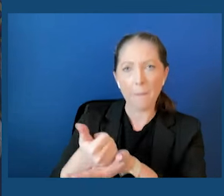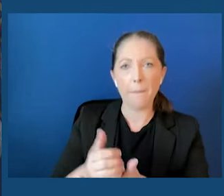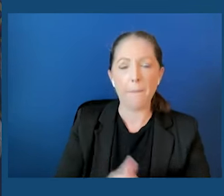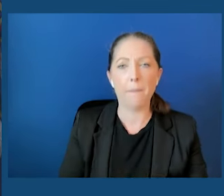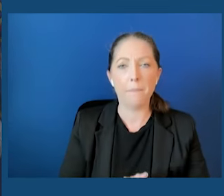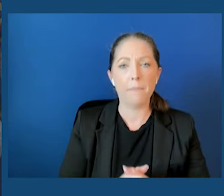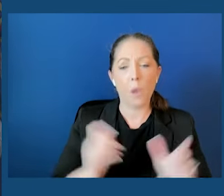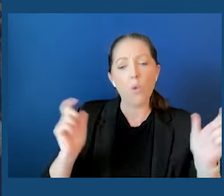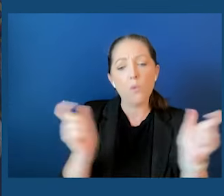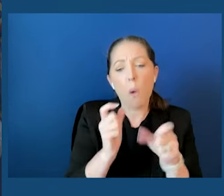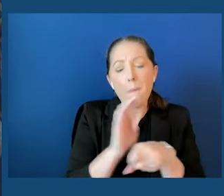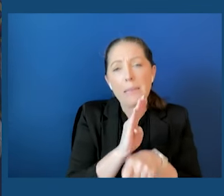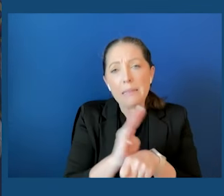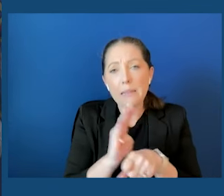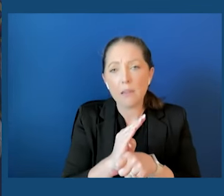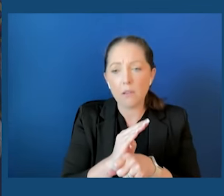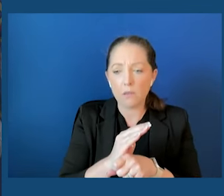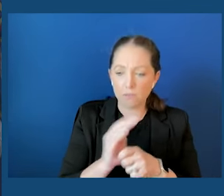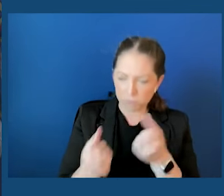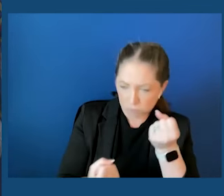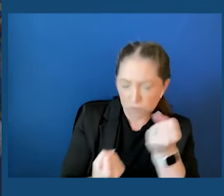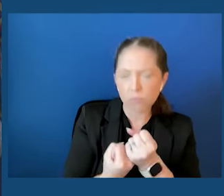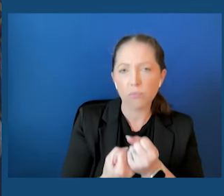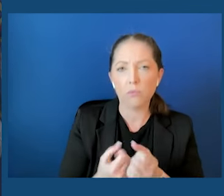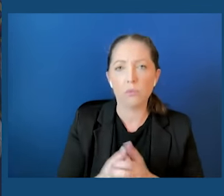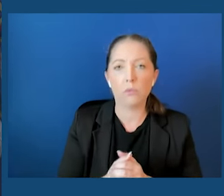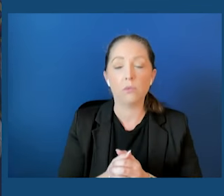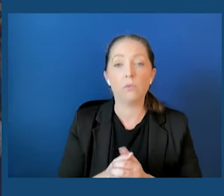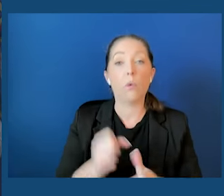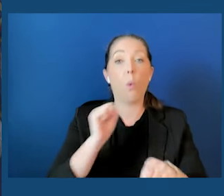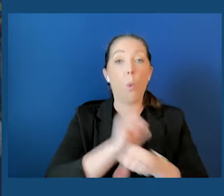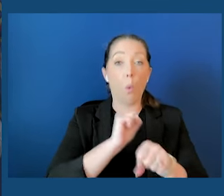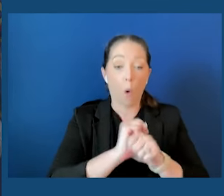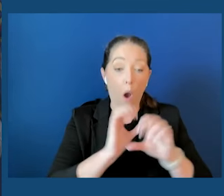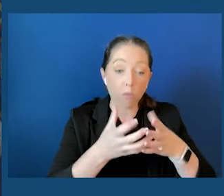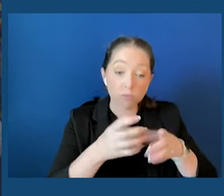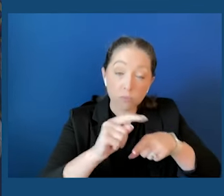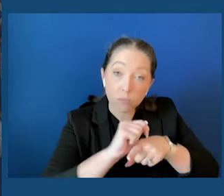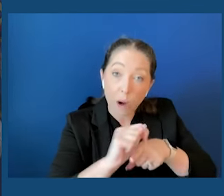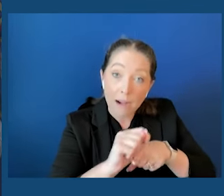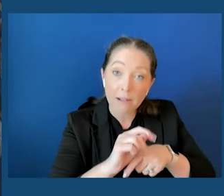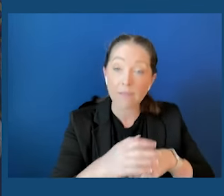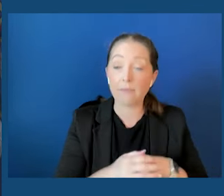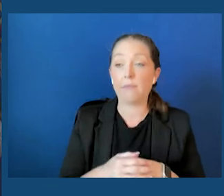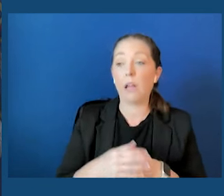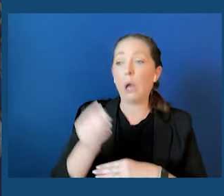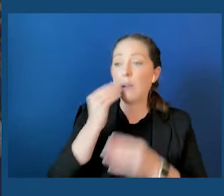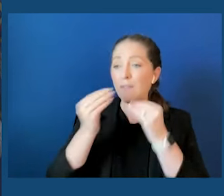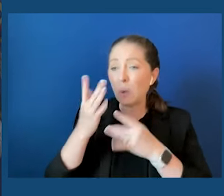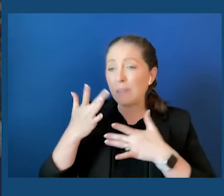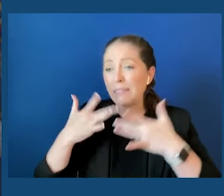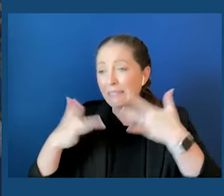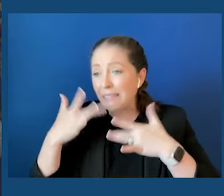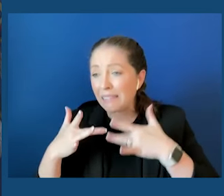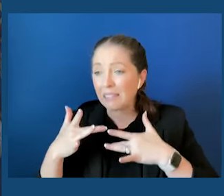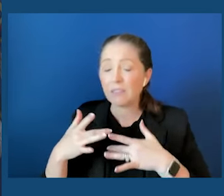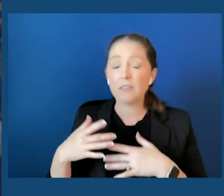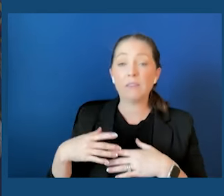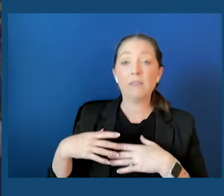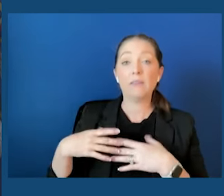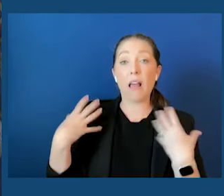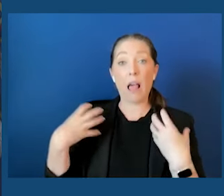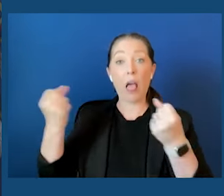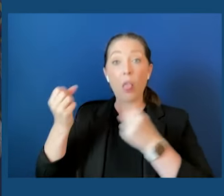workforce training, address food insecurity, increase access to healthy food options,